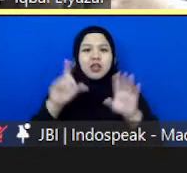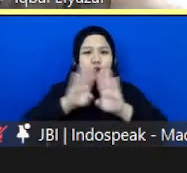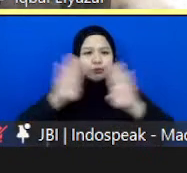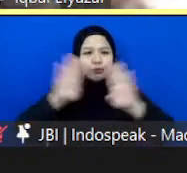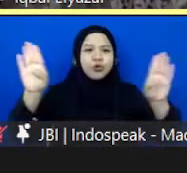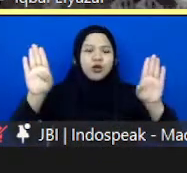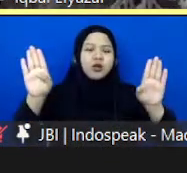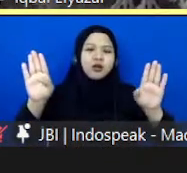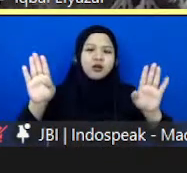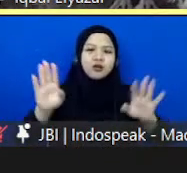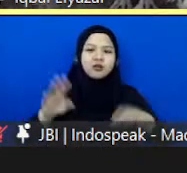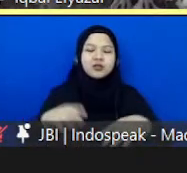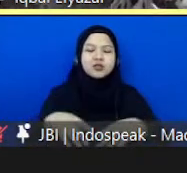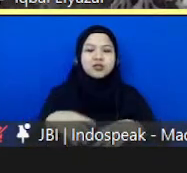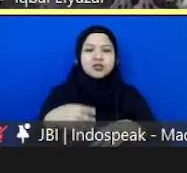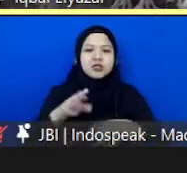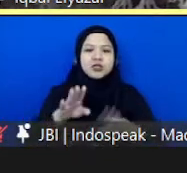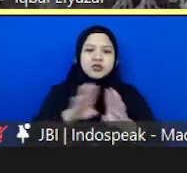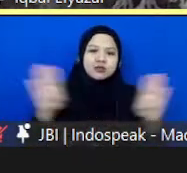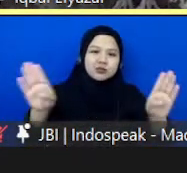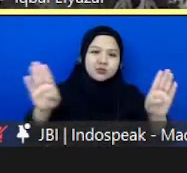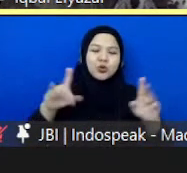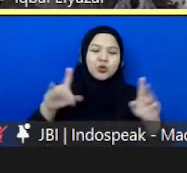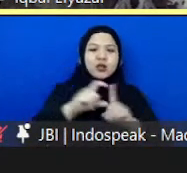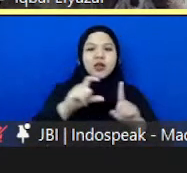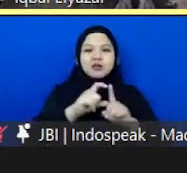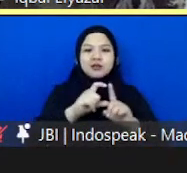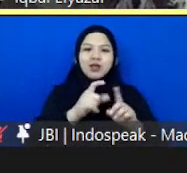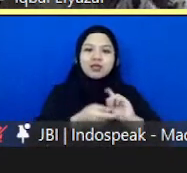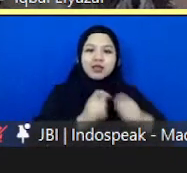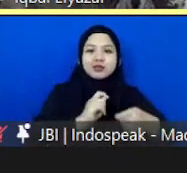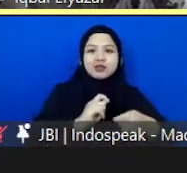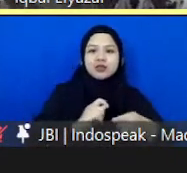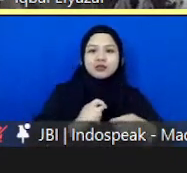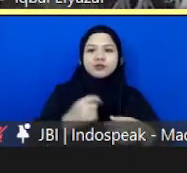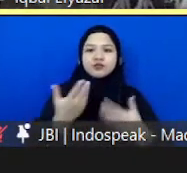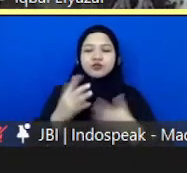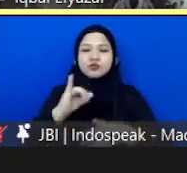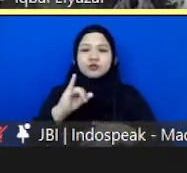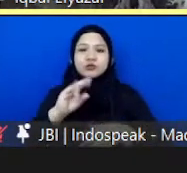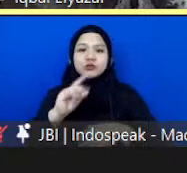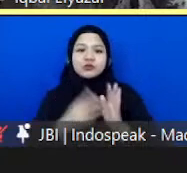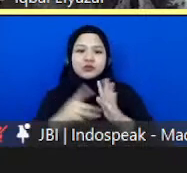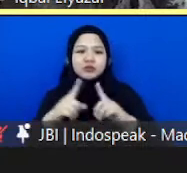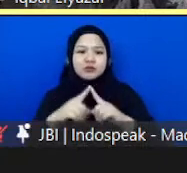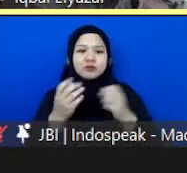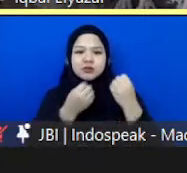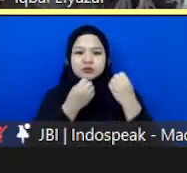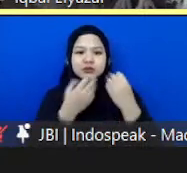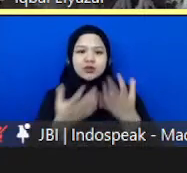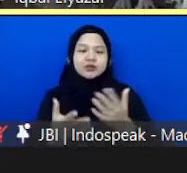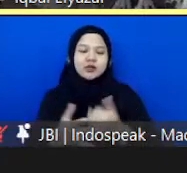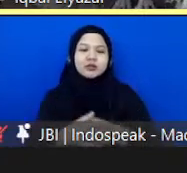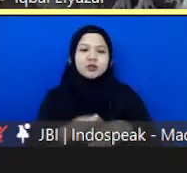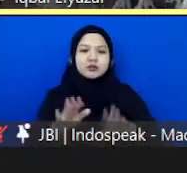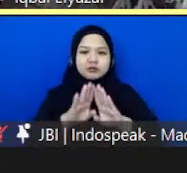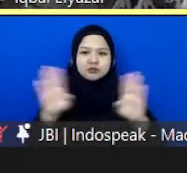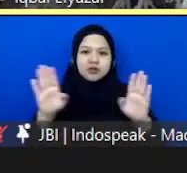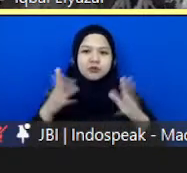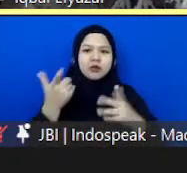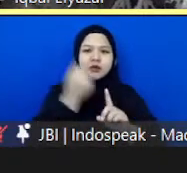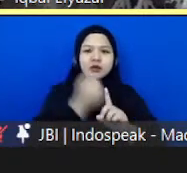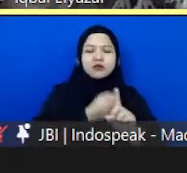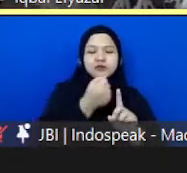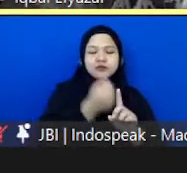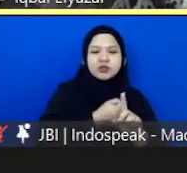would like to share this experience as well. But the problem with the data structure here is the short period of historical data, I